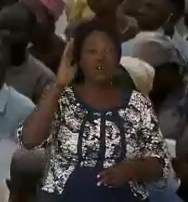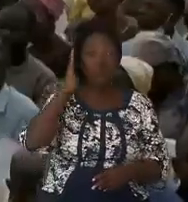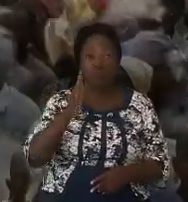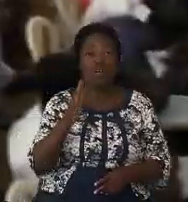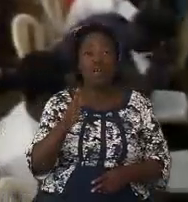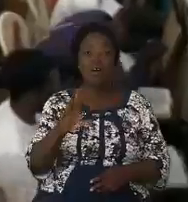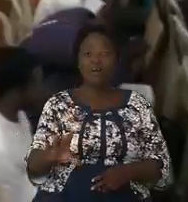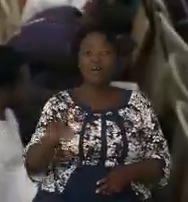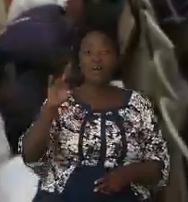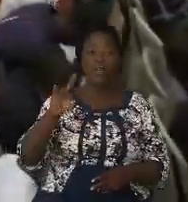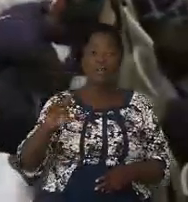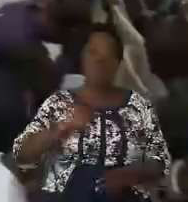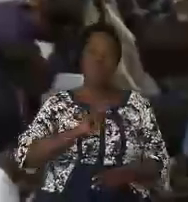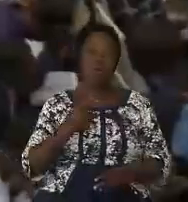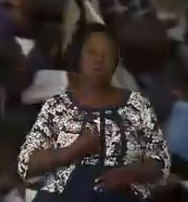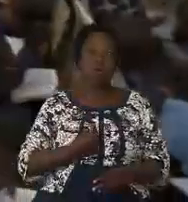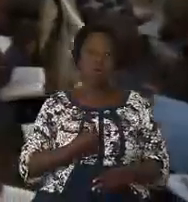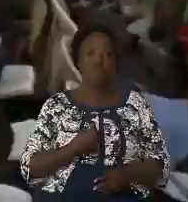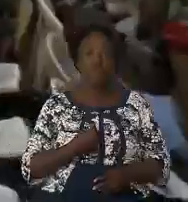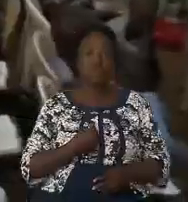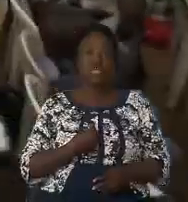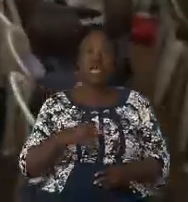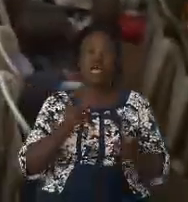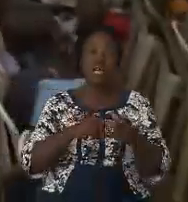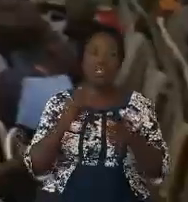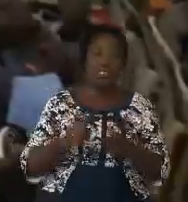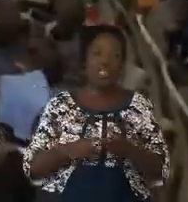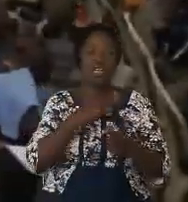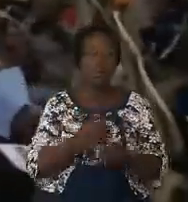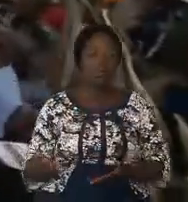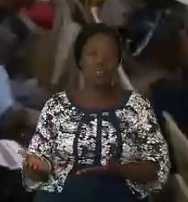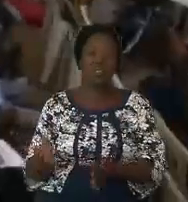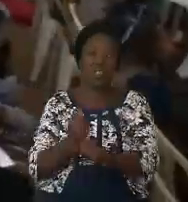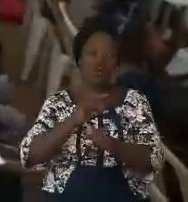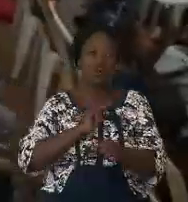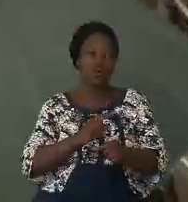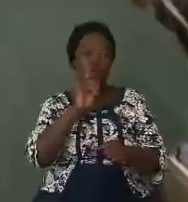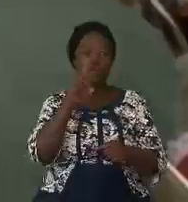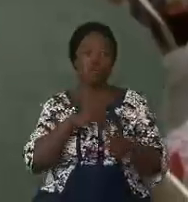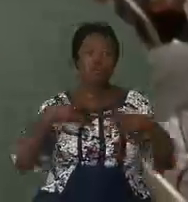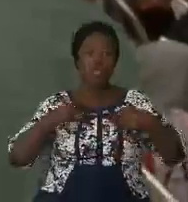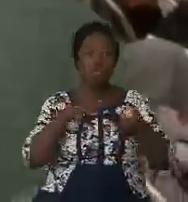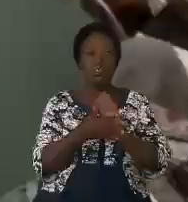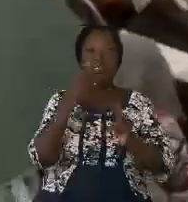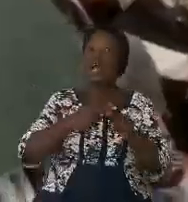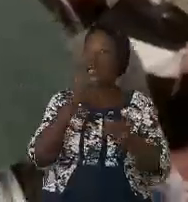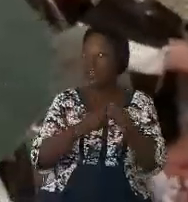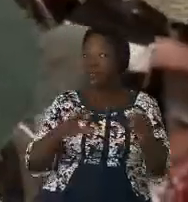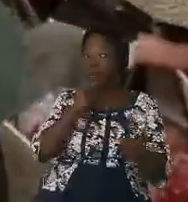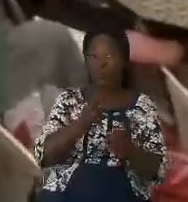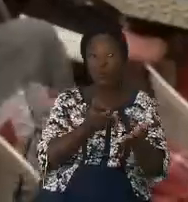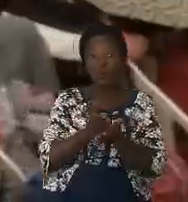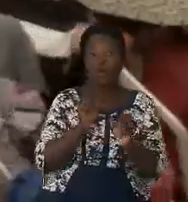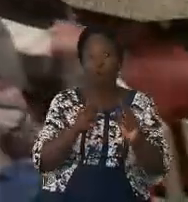come upon your life. And he will bind us up. He will heal you. It will bind you up,